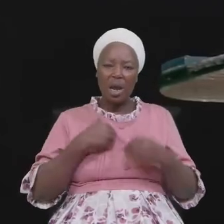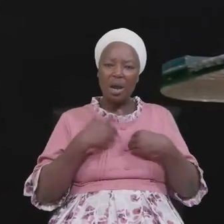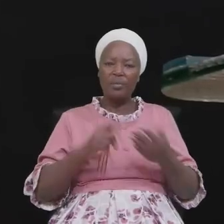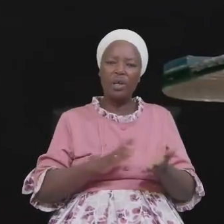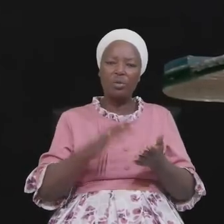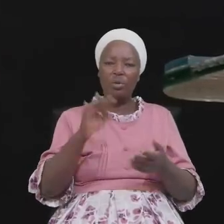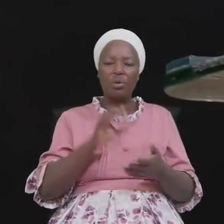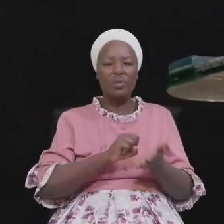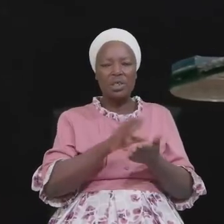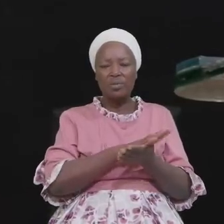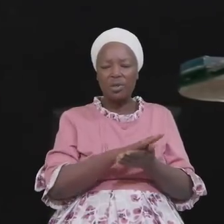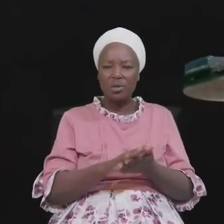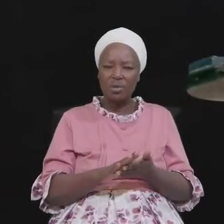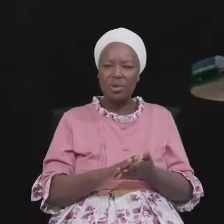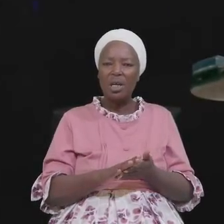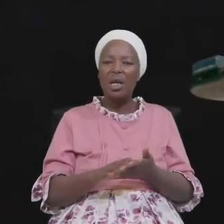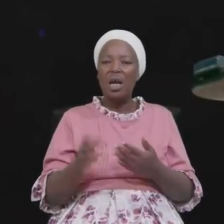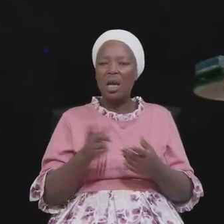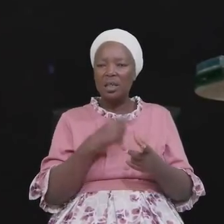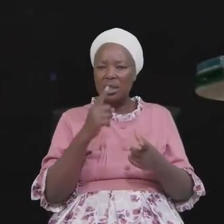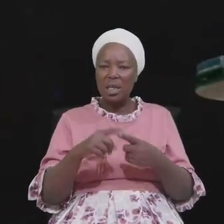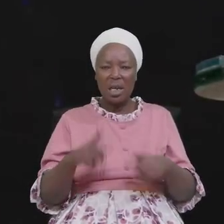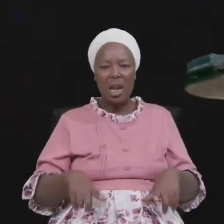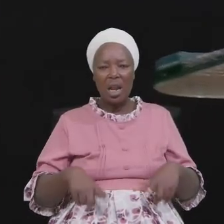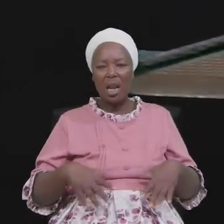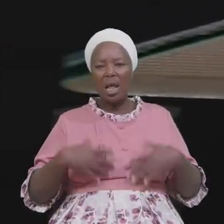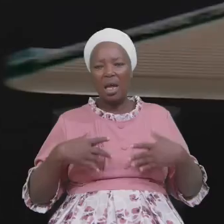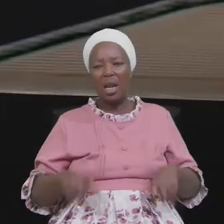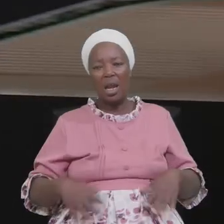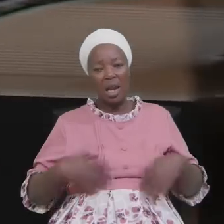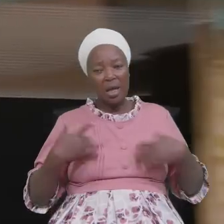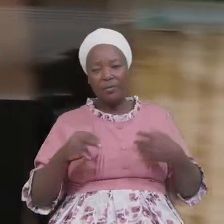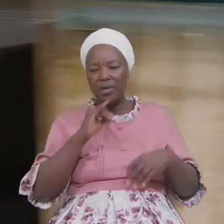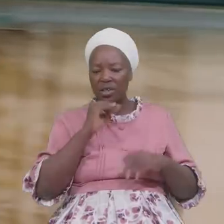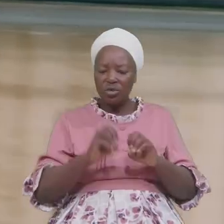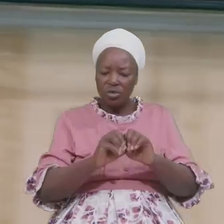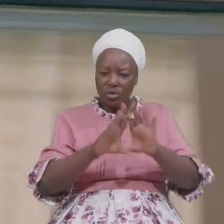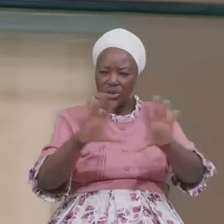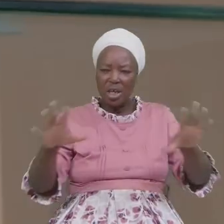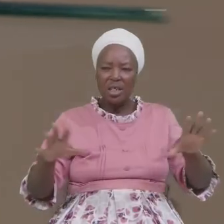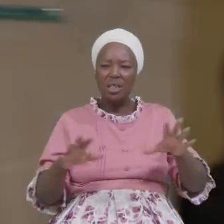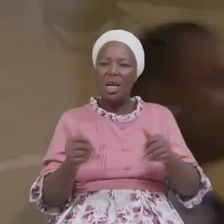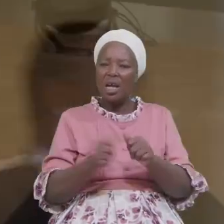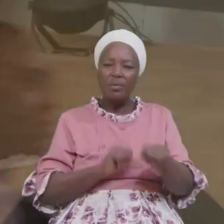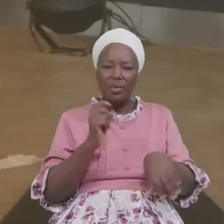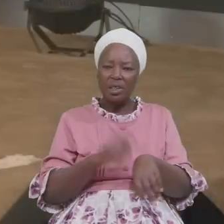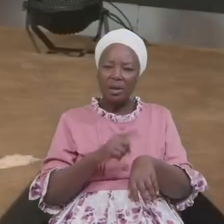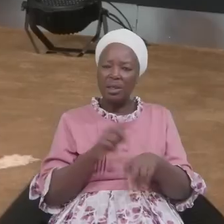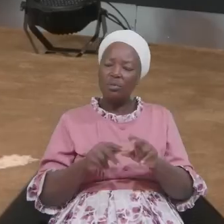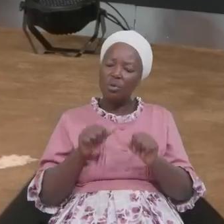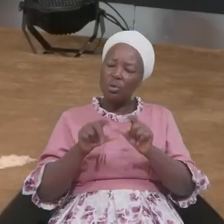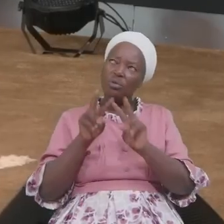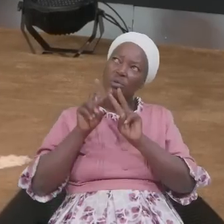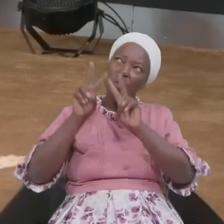of sanctification, and life is shining brighter and brighter. And we keep on looking at